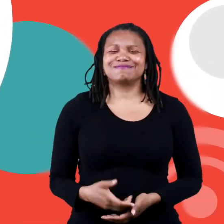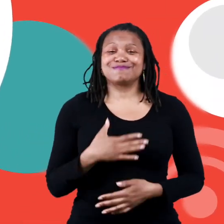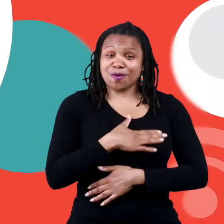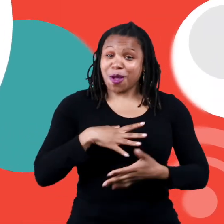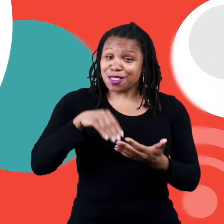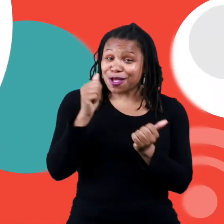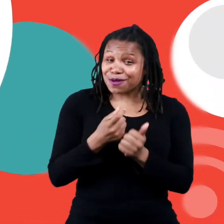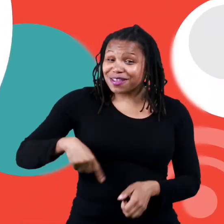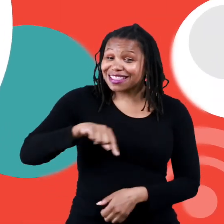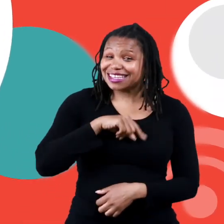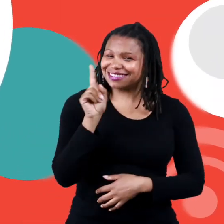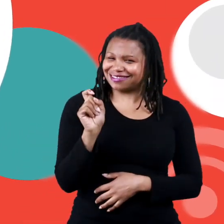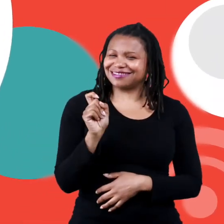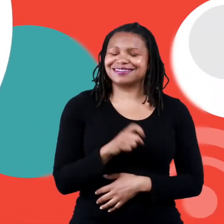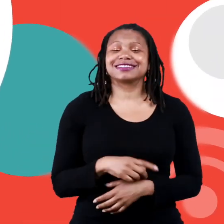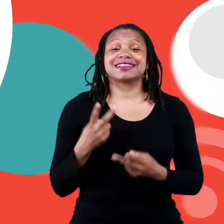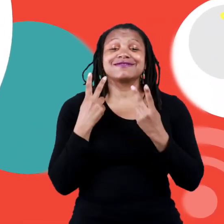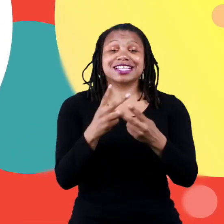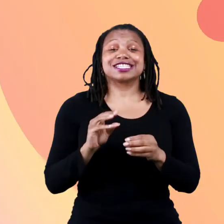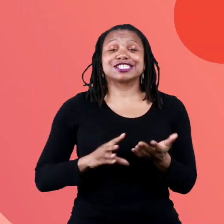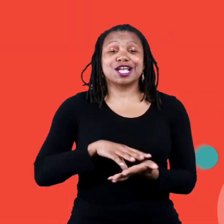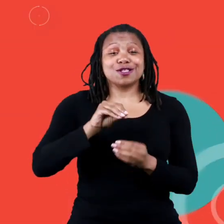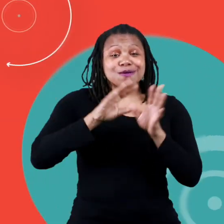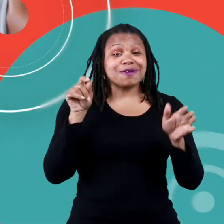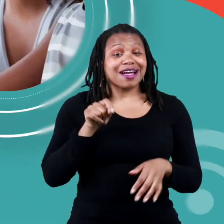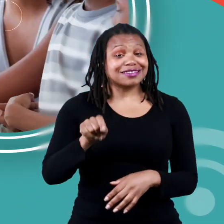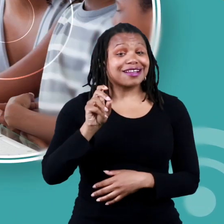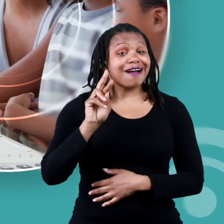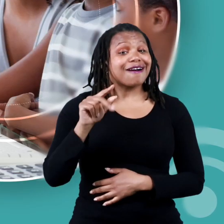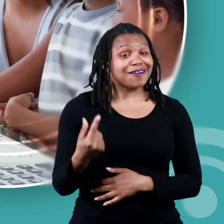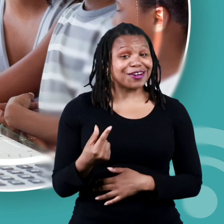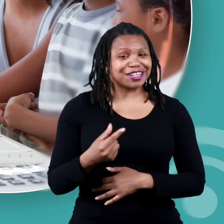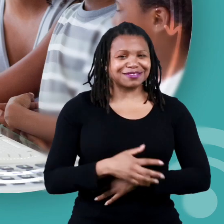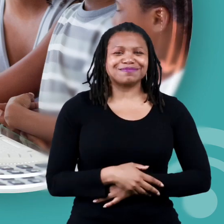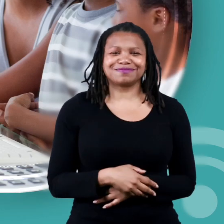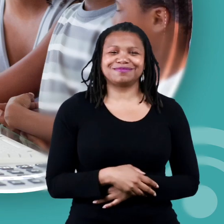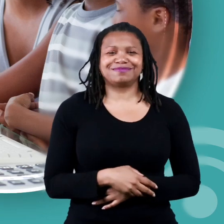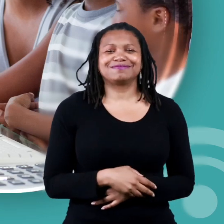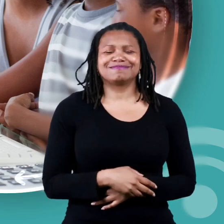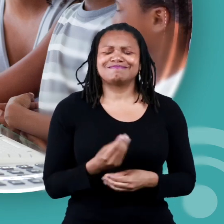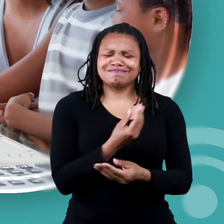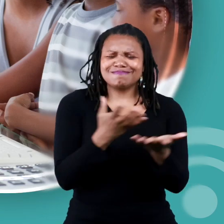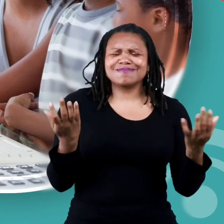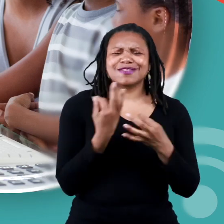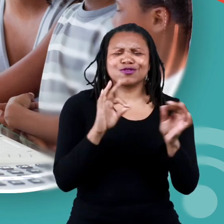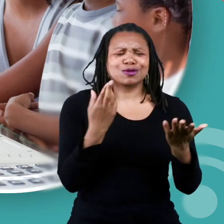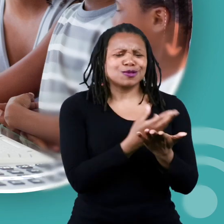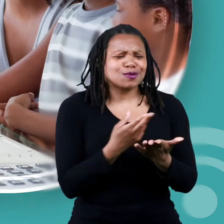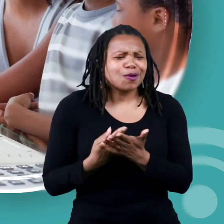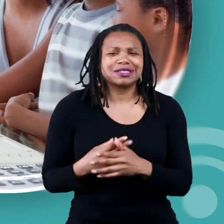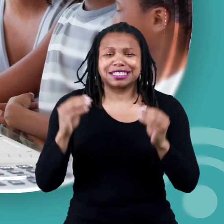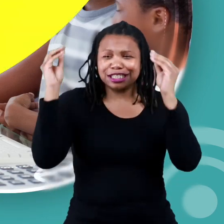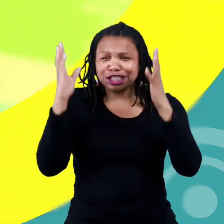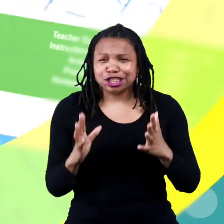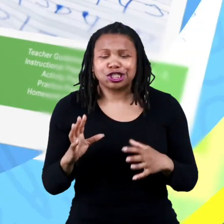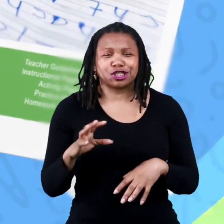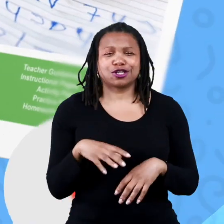Hope you had fun learning with us. Visit us at learnbright.org for thousands of free